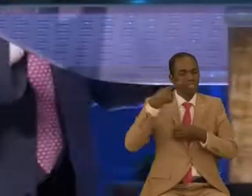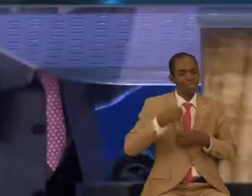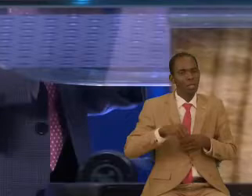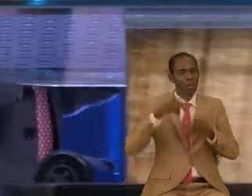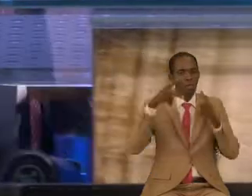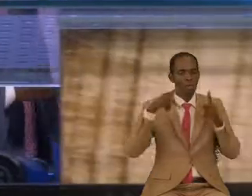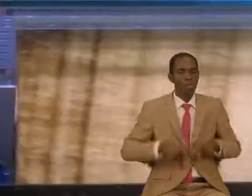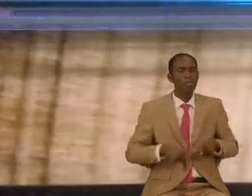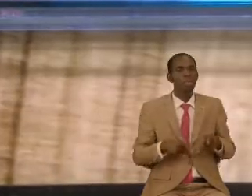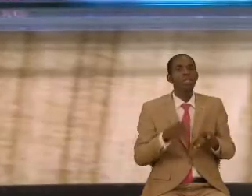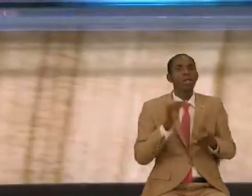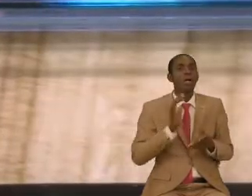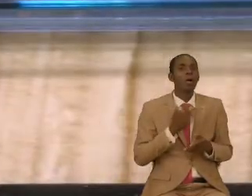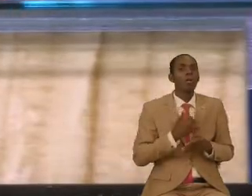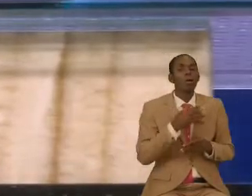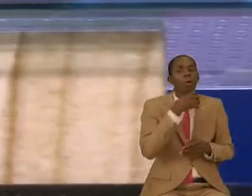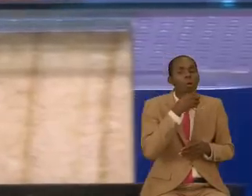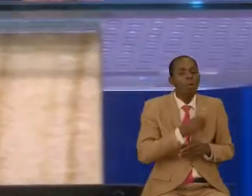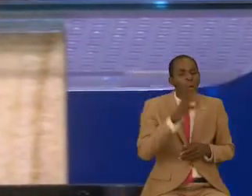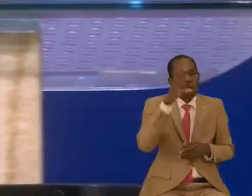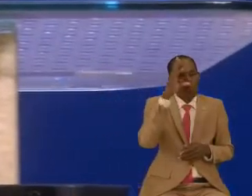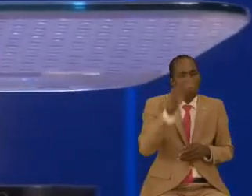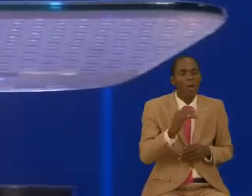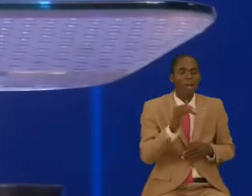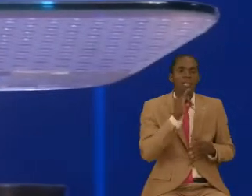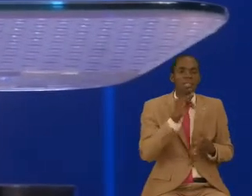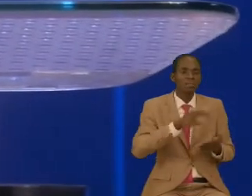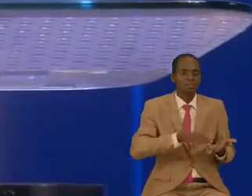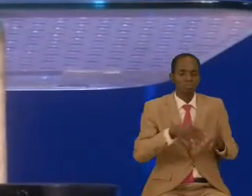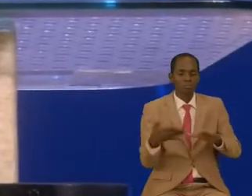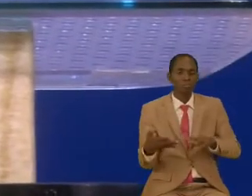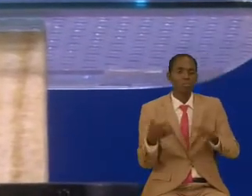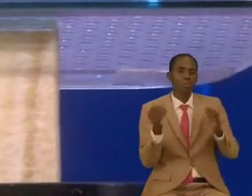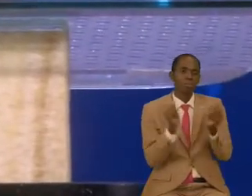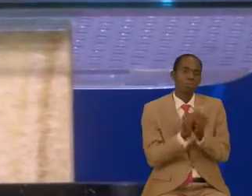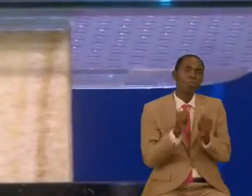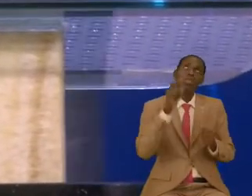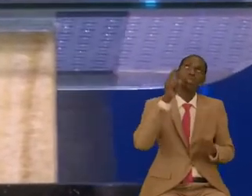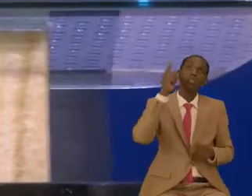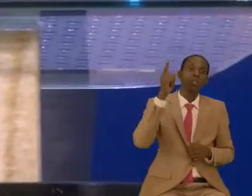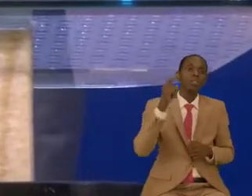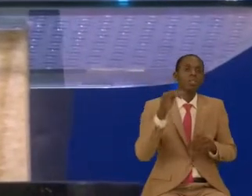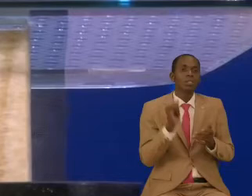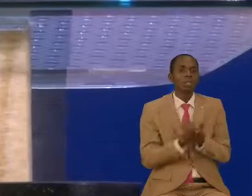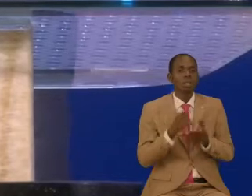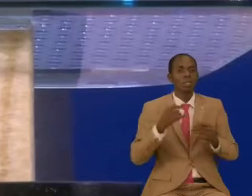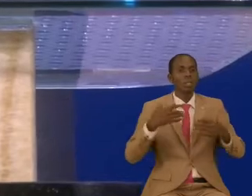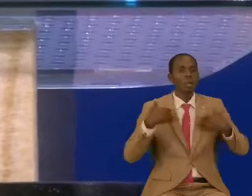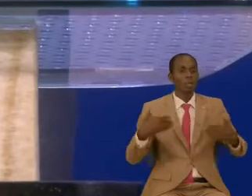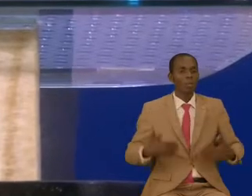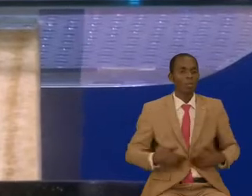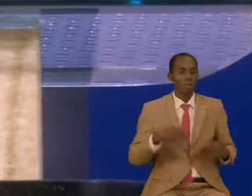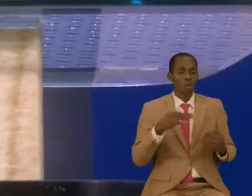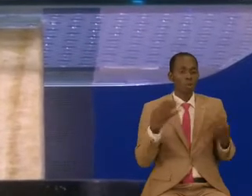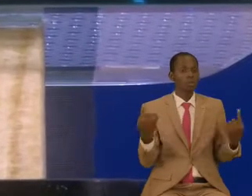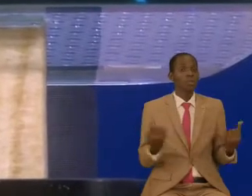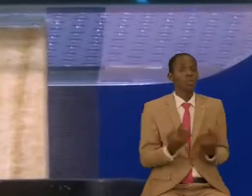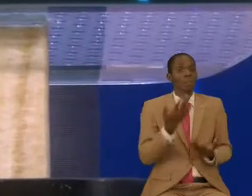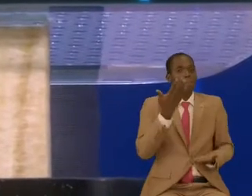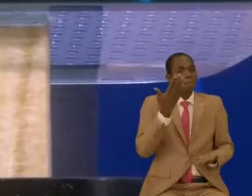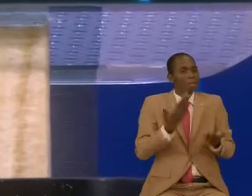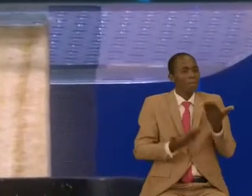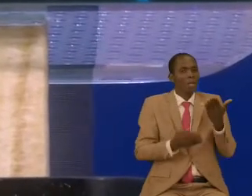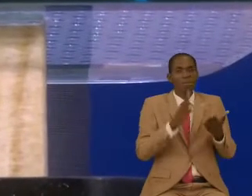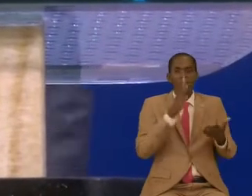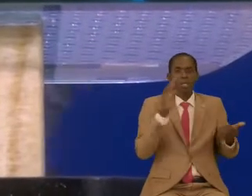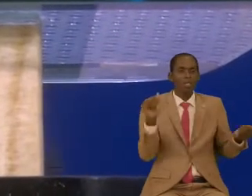man, our old man, is crucified with him, that the body of sin